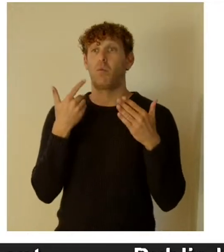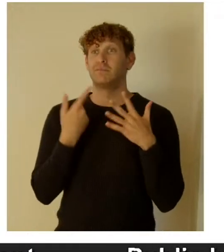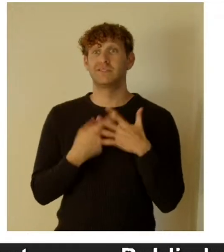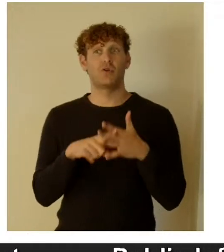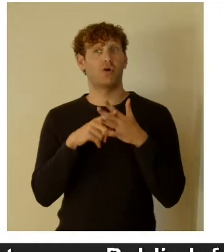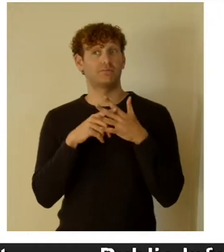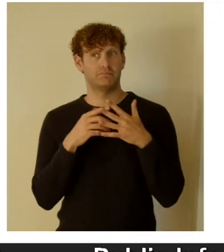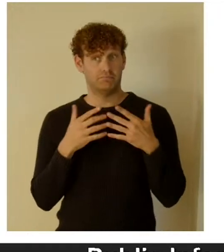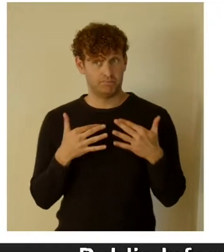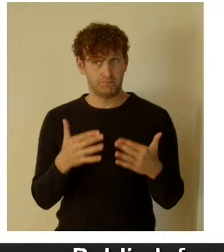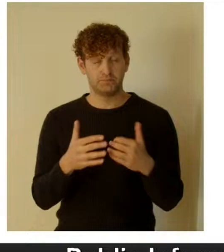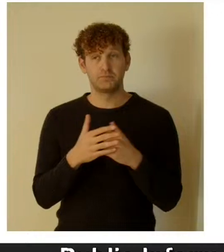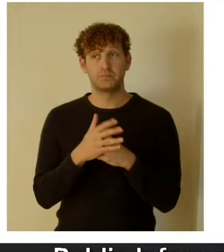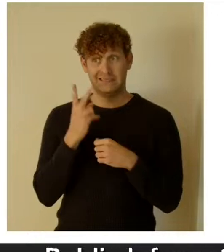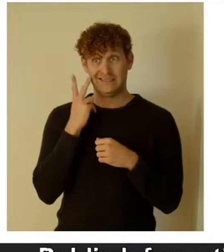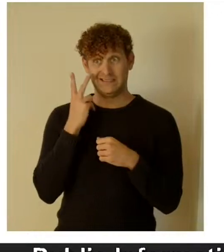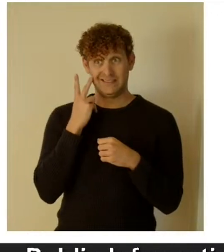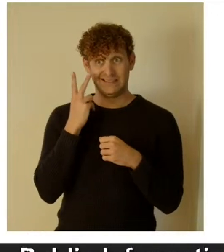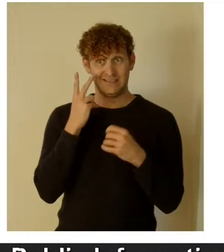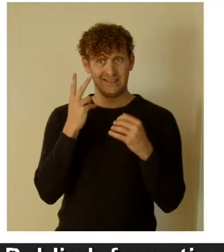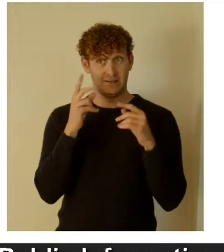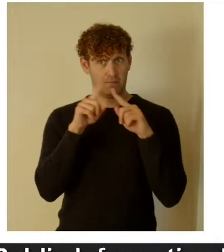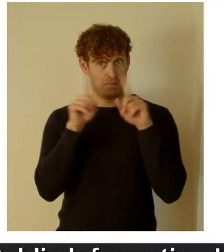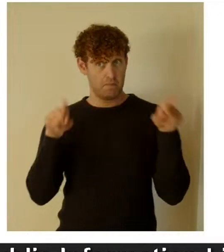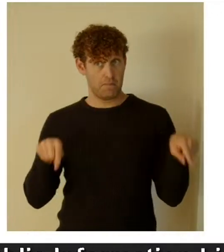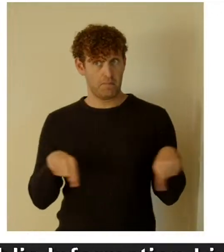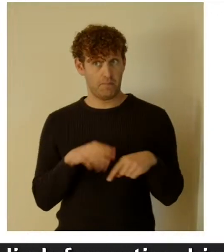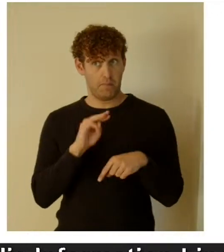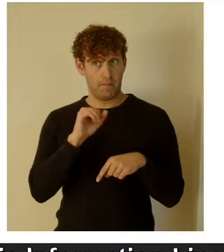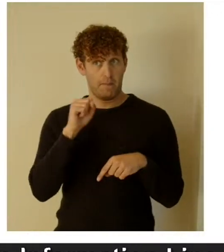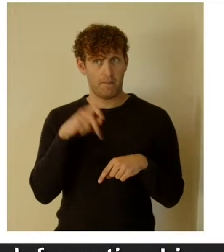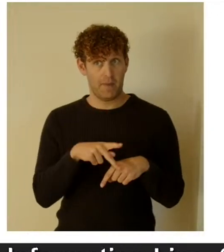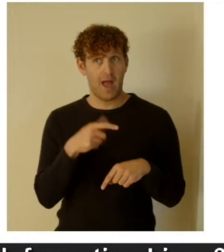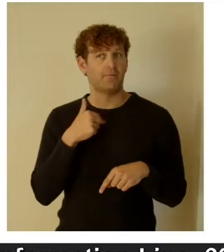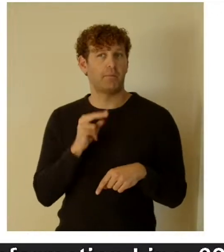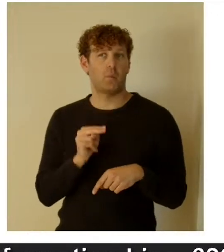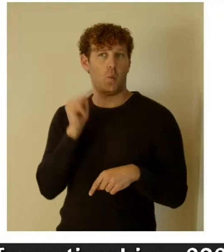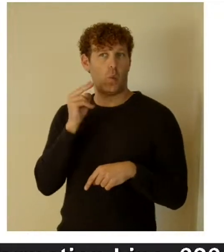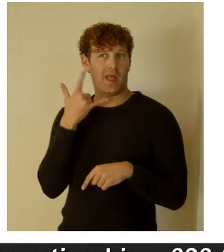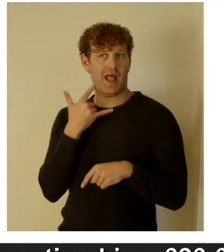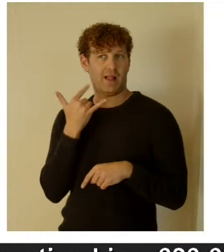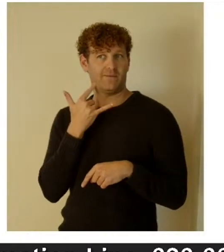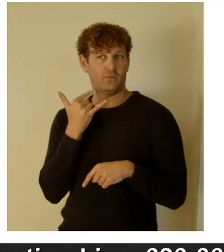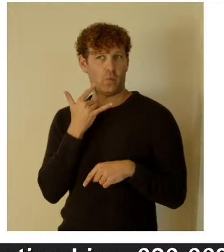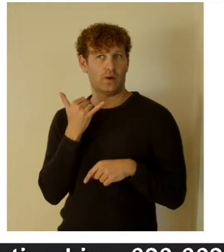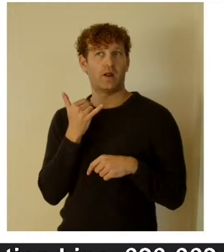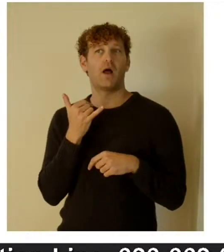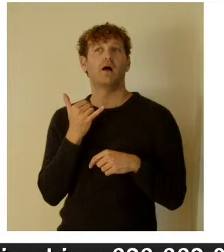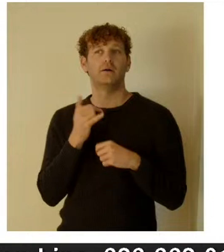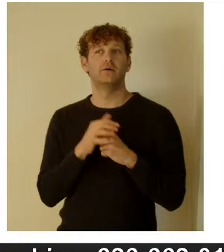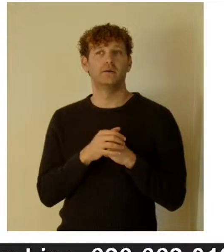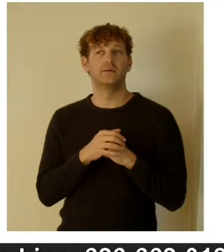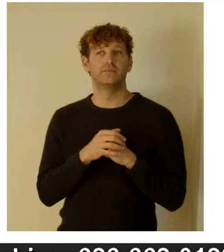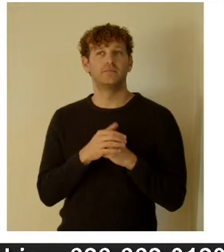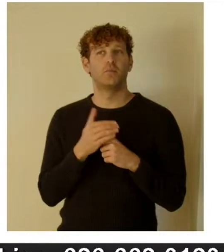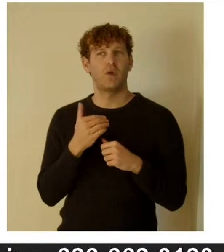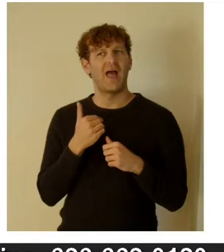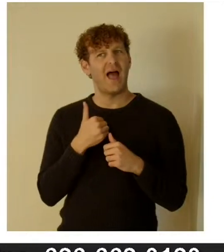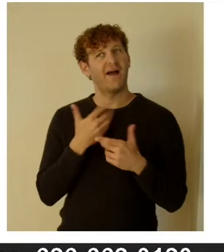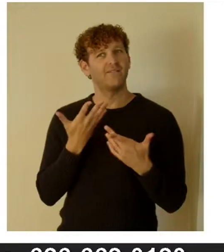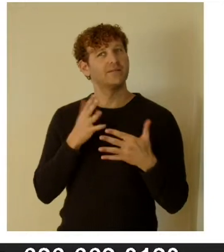the fire, just to the folks at Altadena, even though I'm from Northern California, we have a little bit of a connection. My